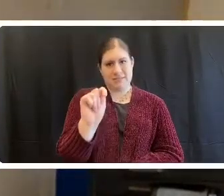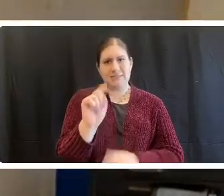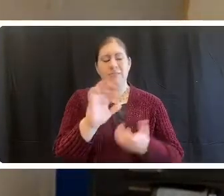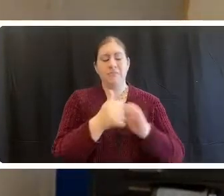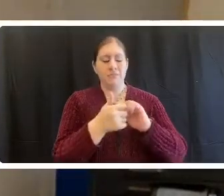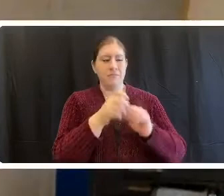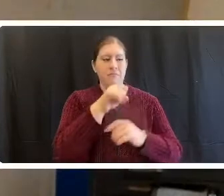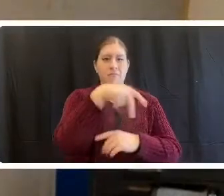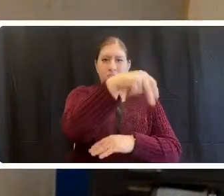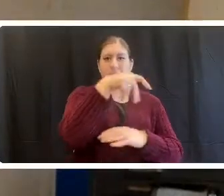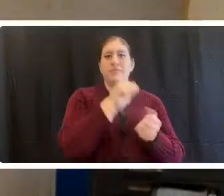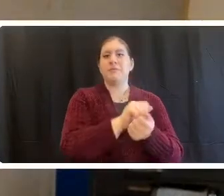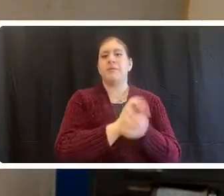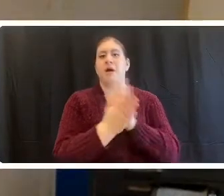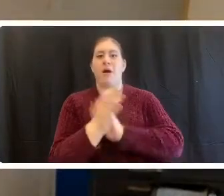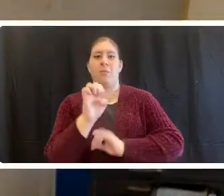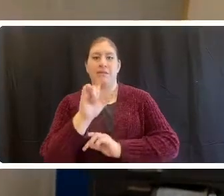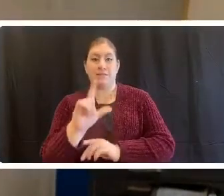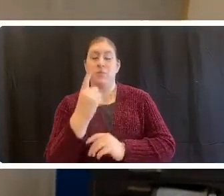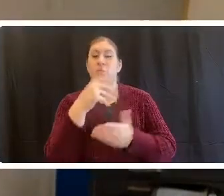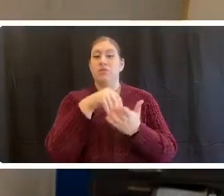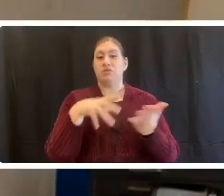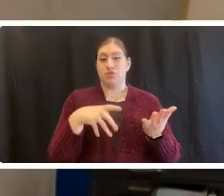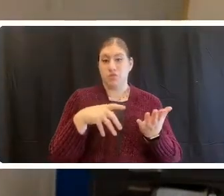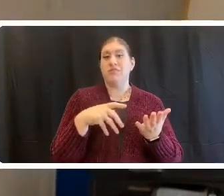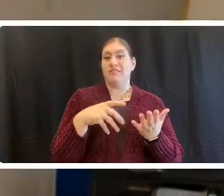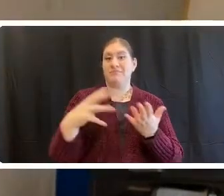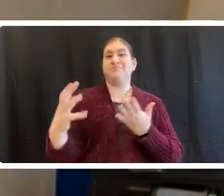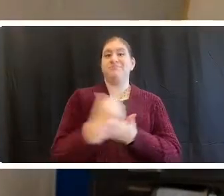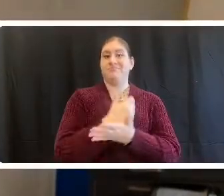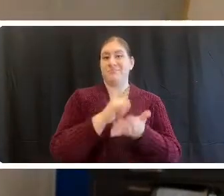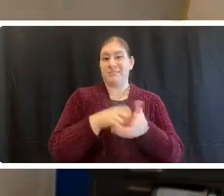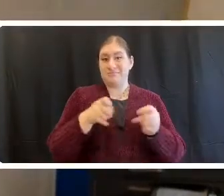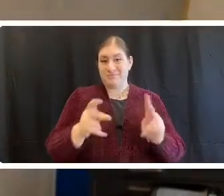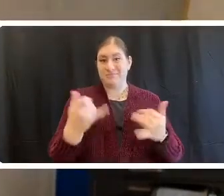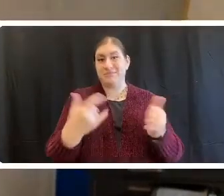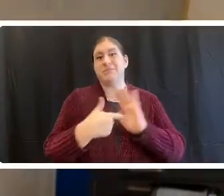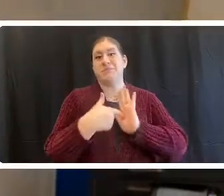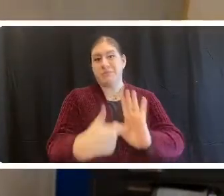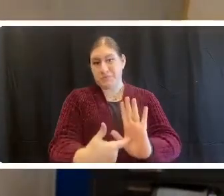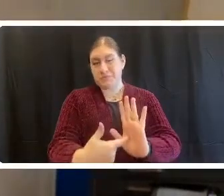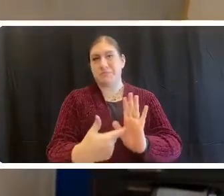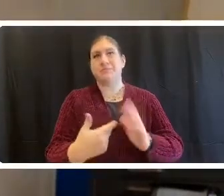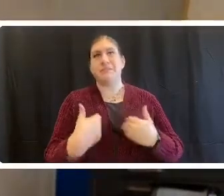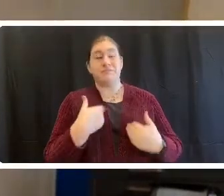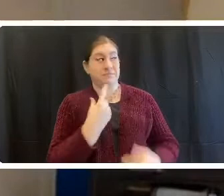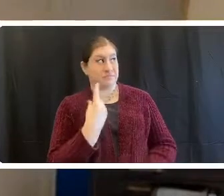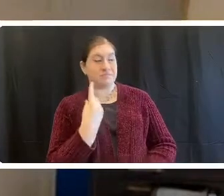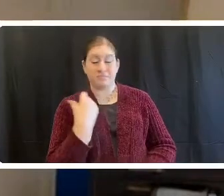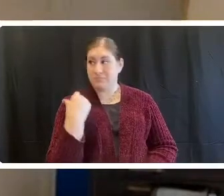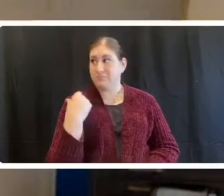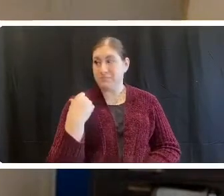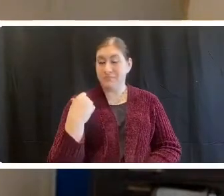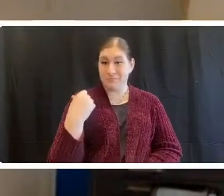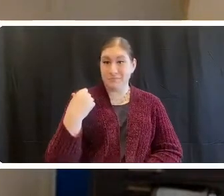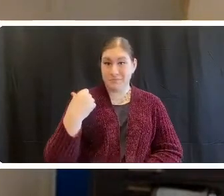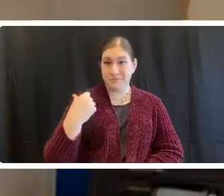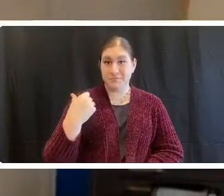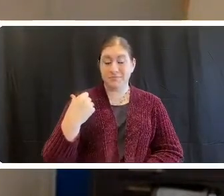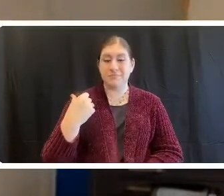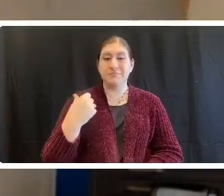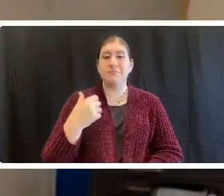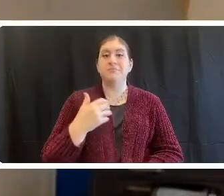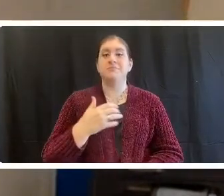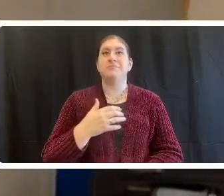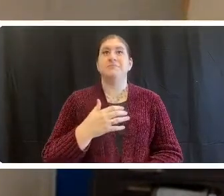an easel. And I have one of my students who took me up on this. So I have this here today and